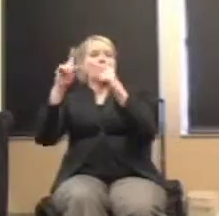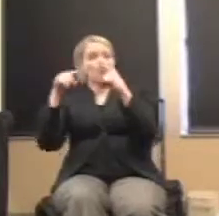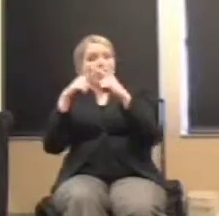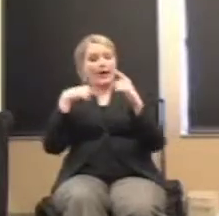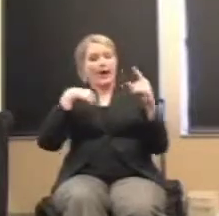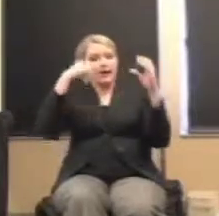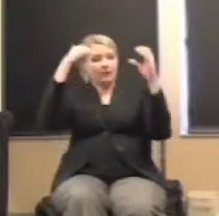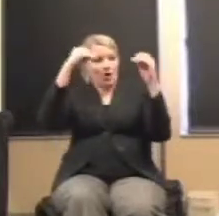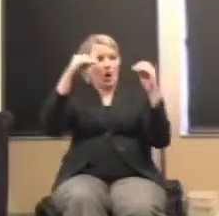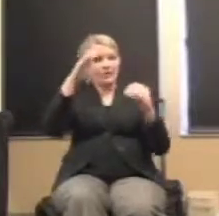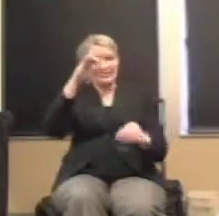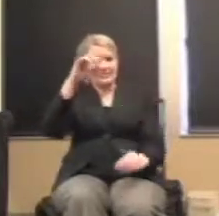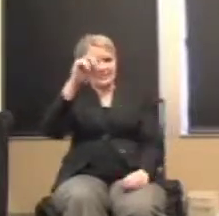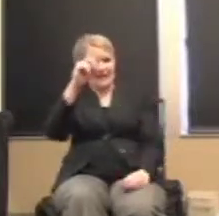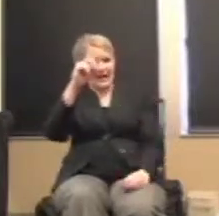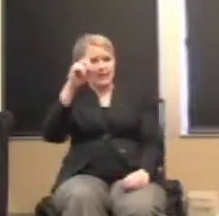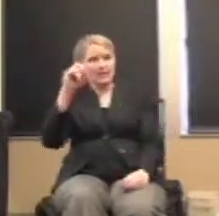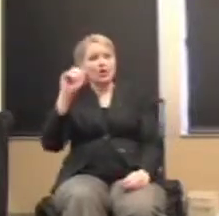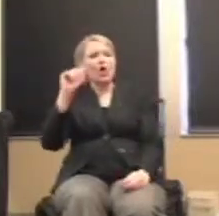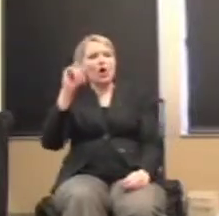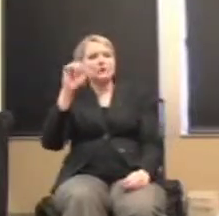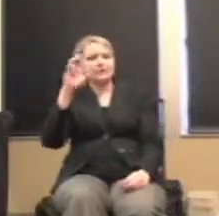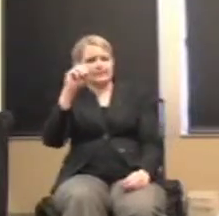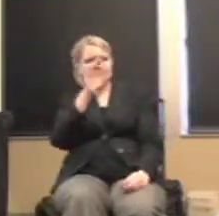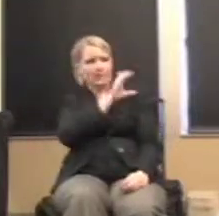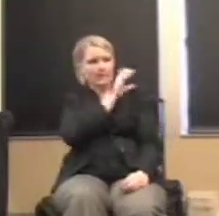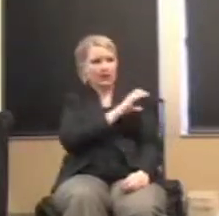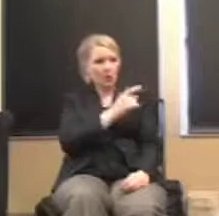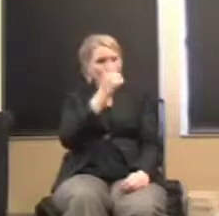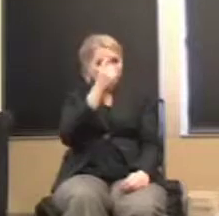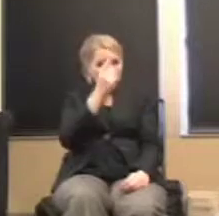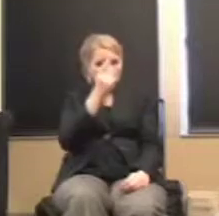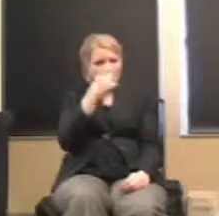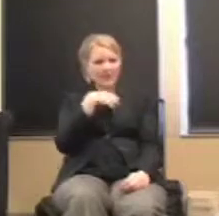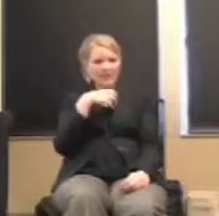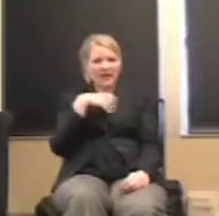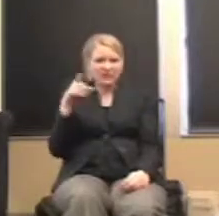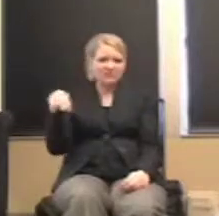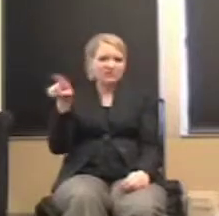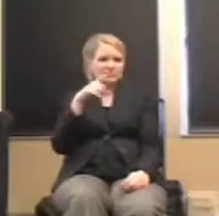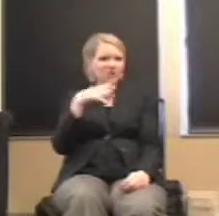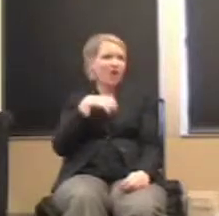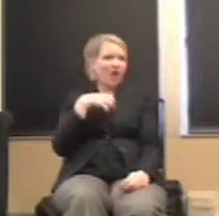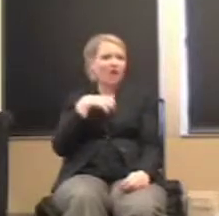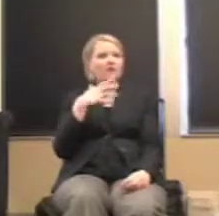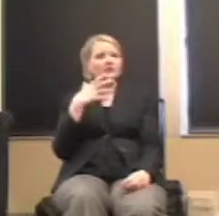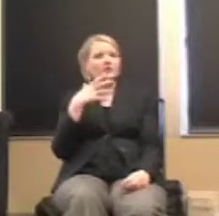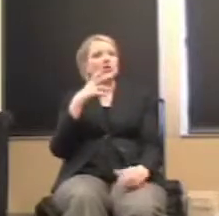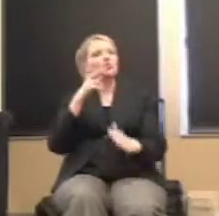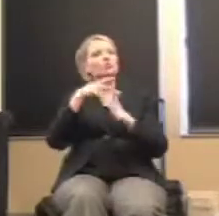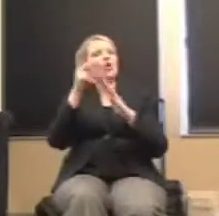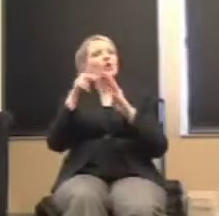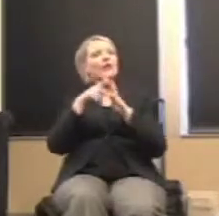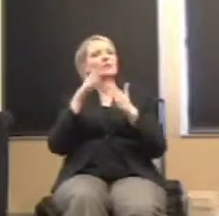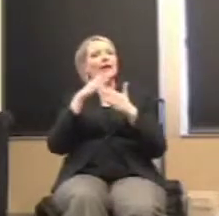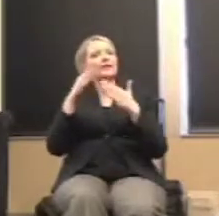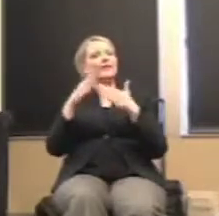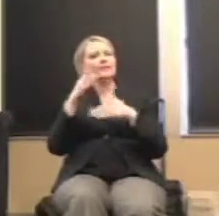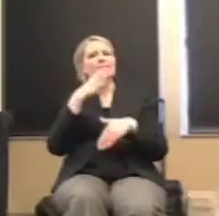in Cincinnati at the autism clinic, one of the biggest complaints that we had was programming ended when they were 14.